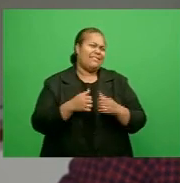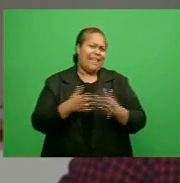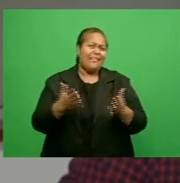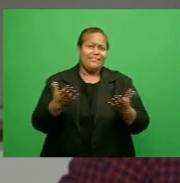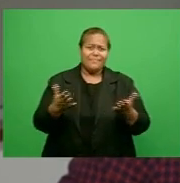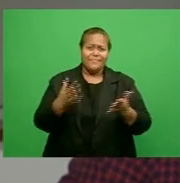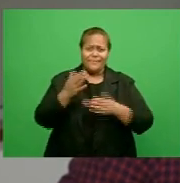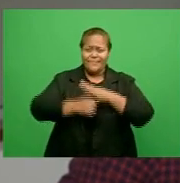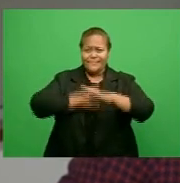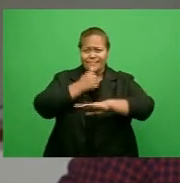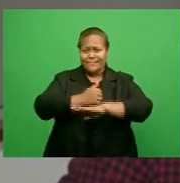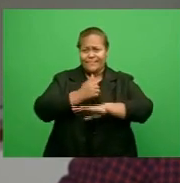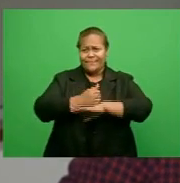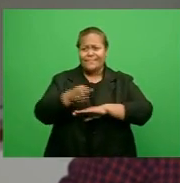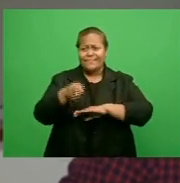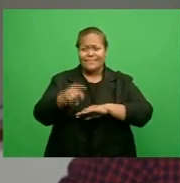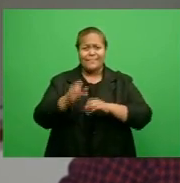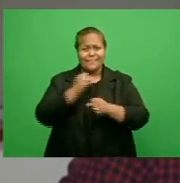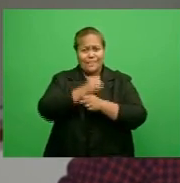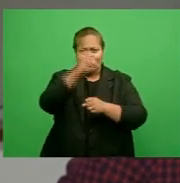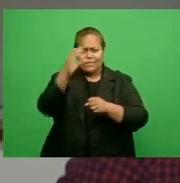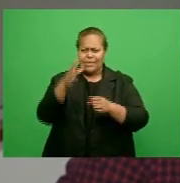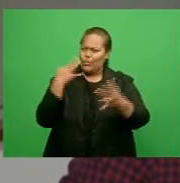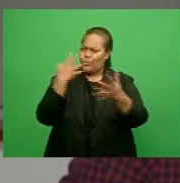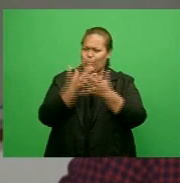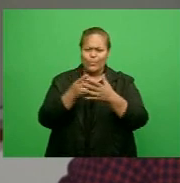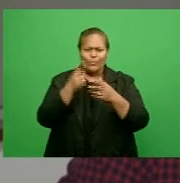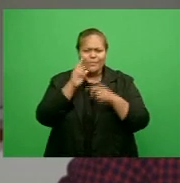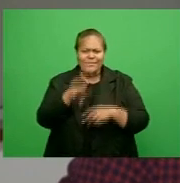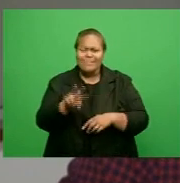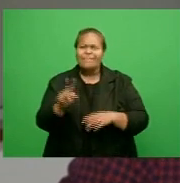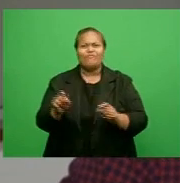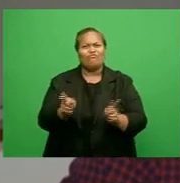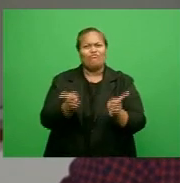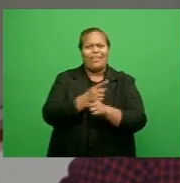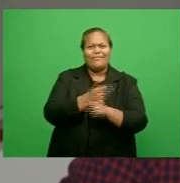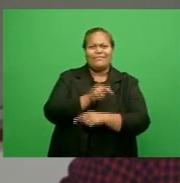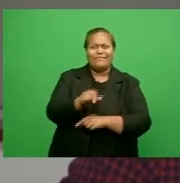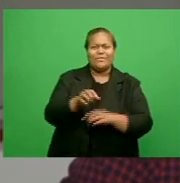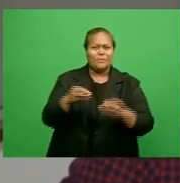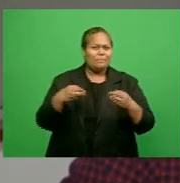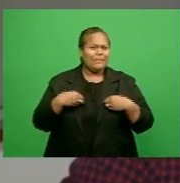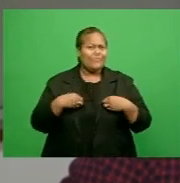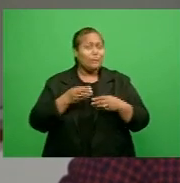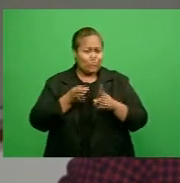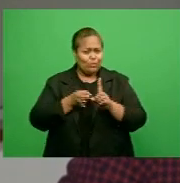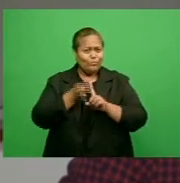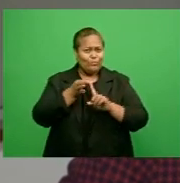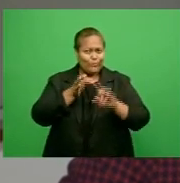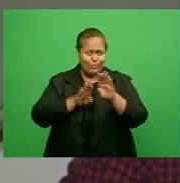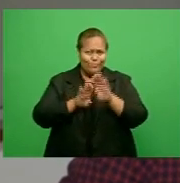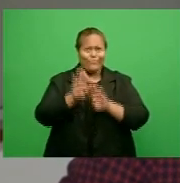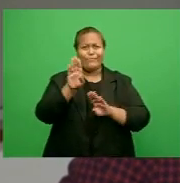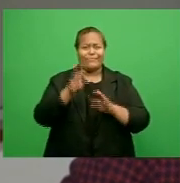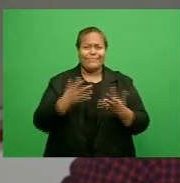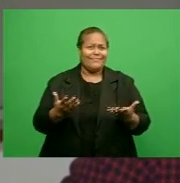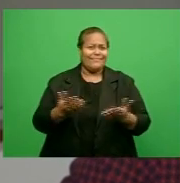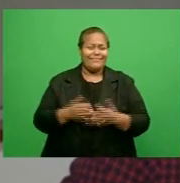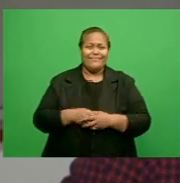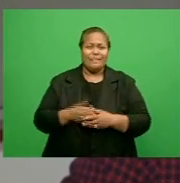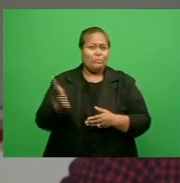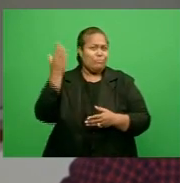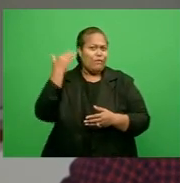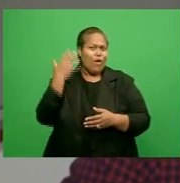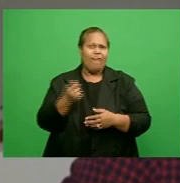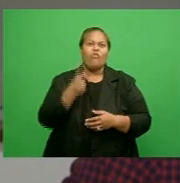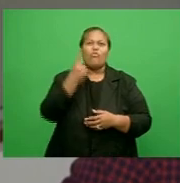seen a big change in the business, especially growth. We have a lot of growth. Before, we only had one